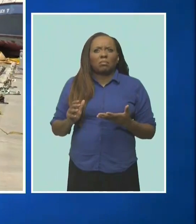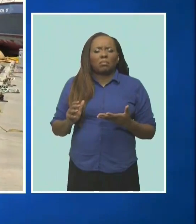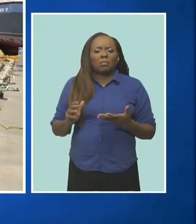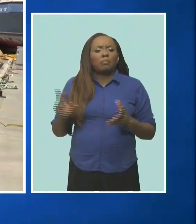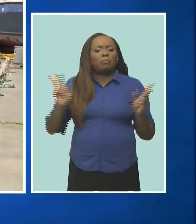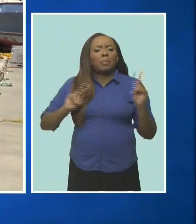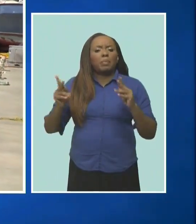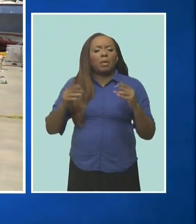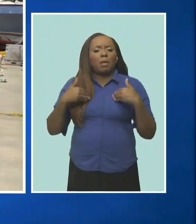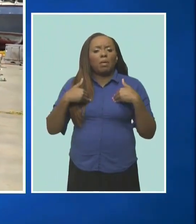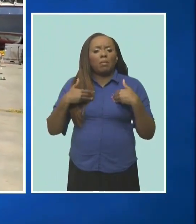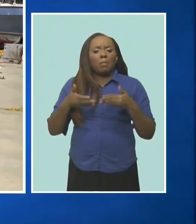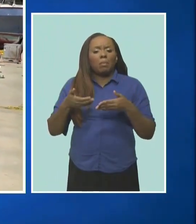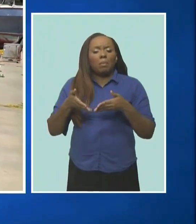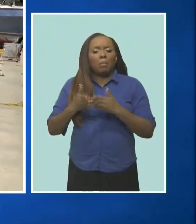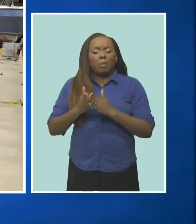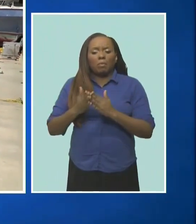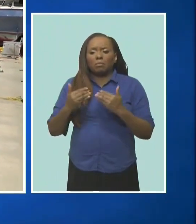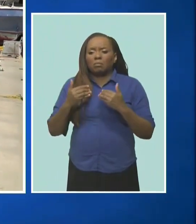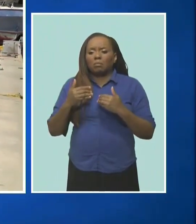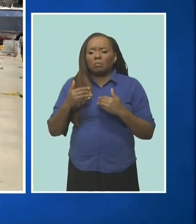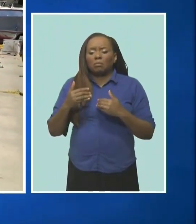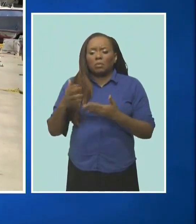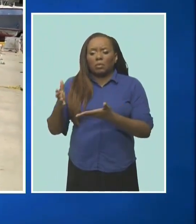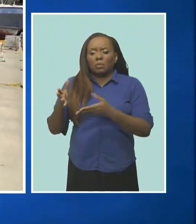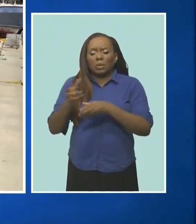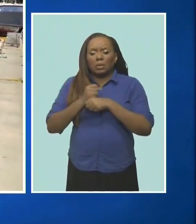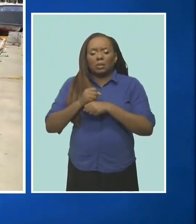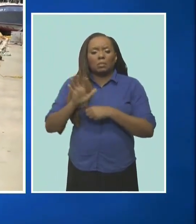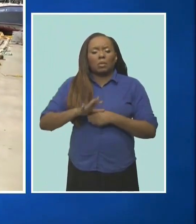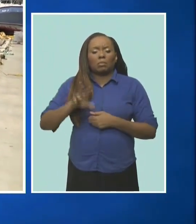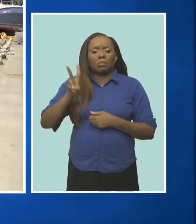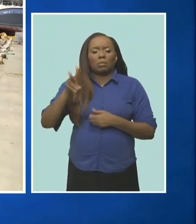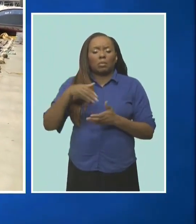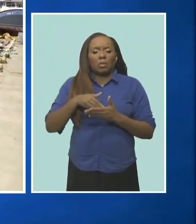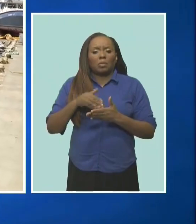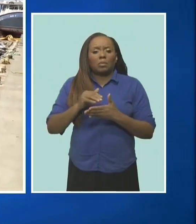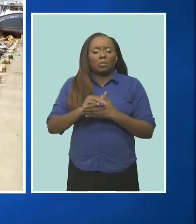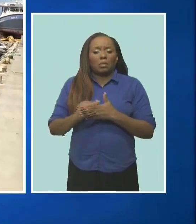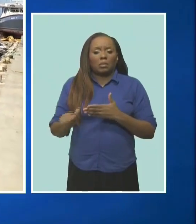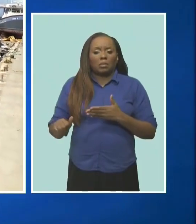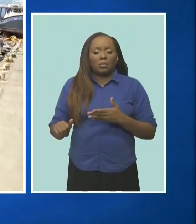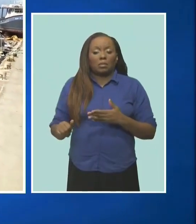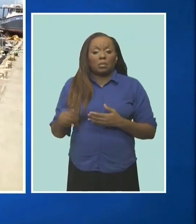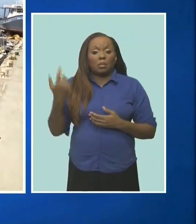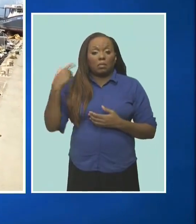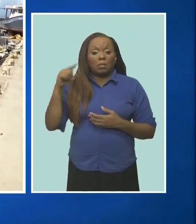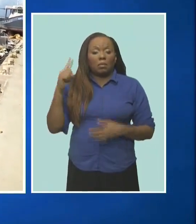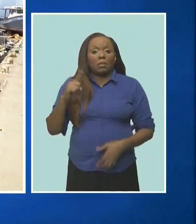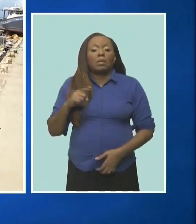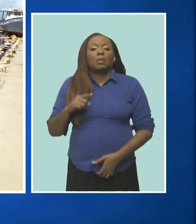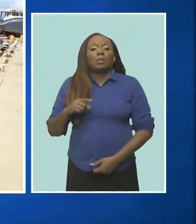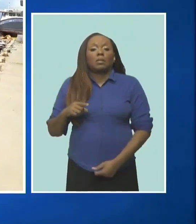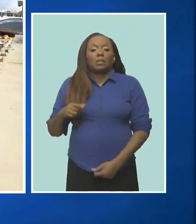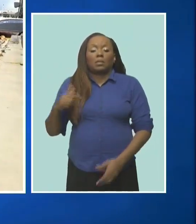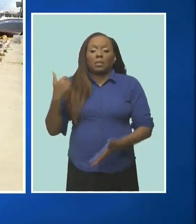and crew, but that I am told that is to help them in this hard time.